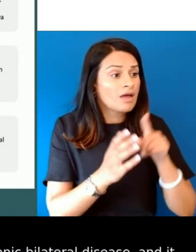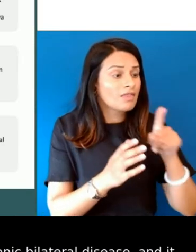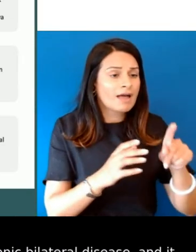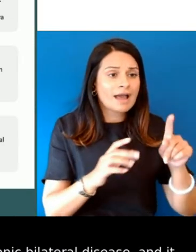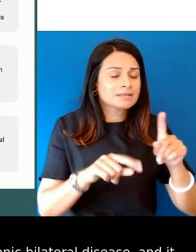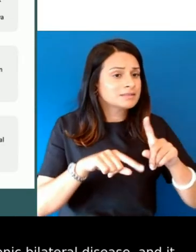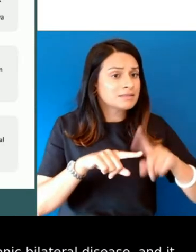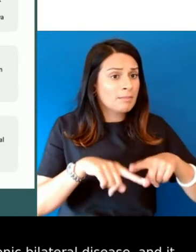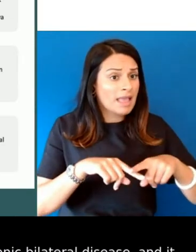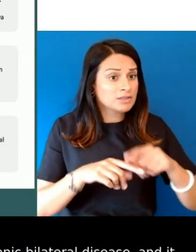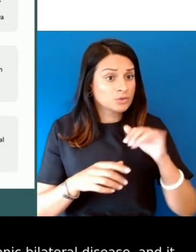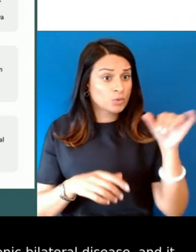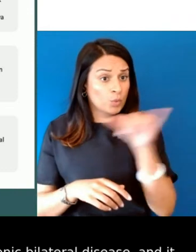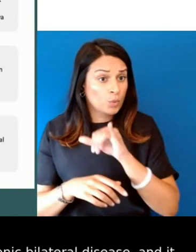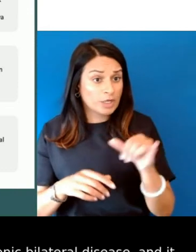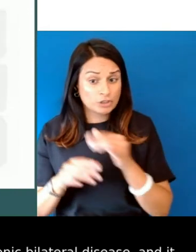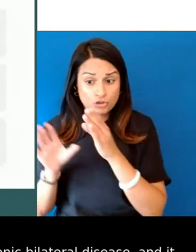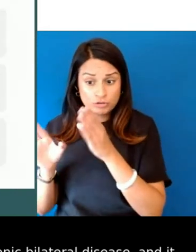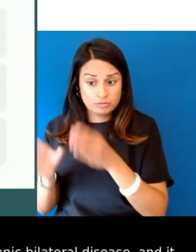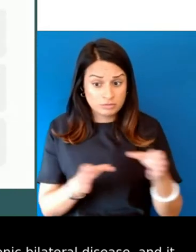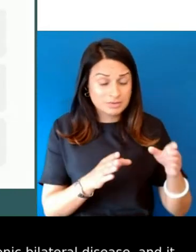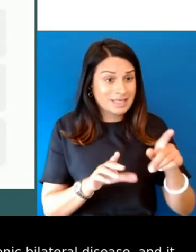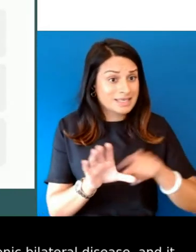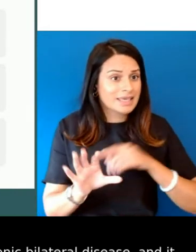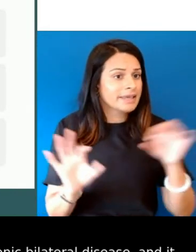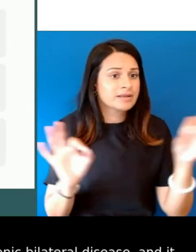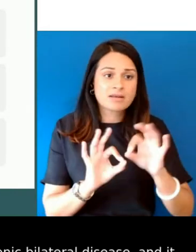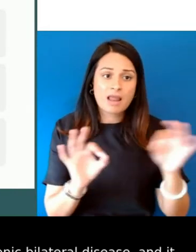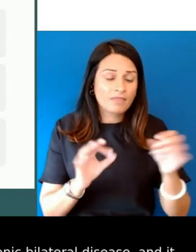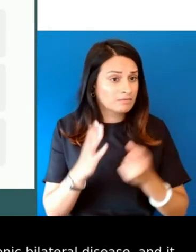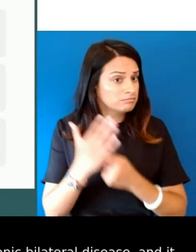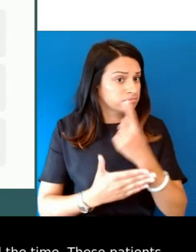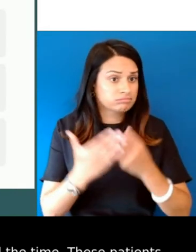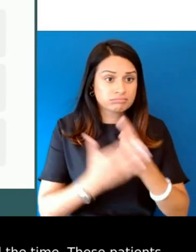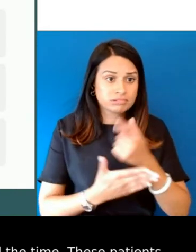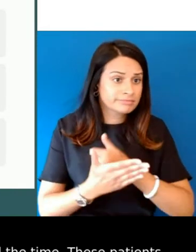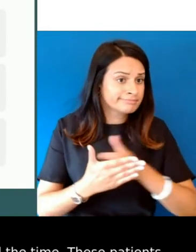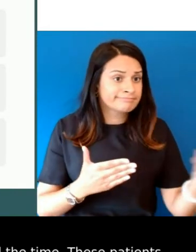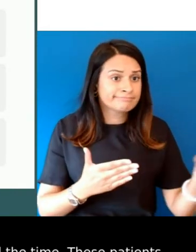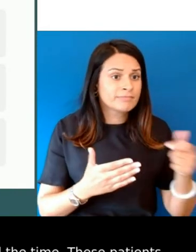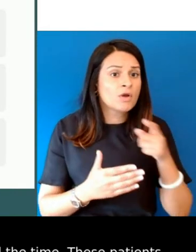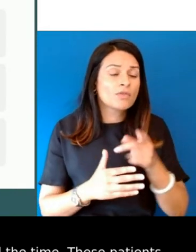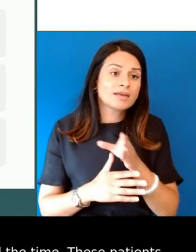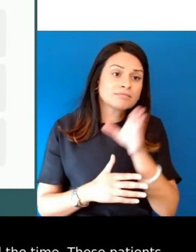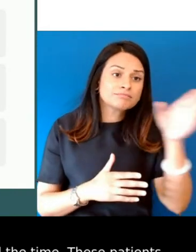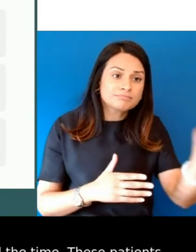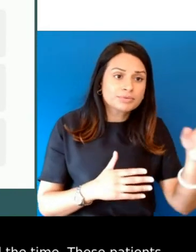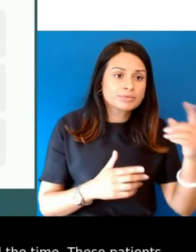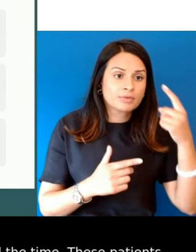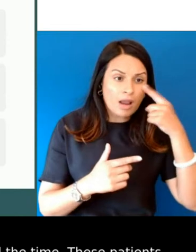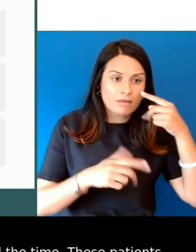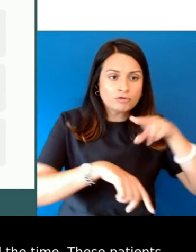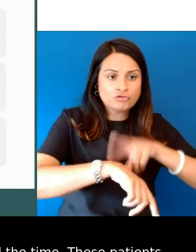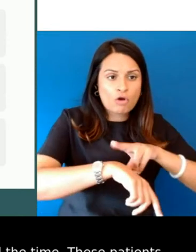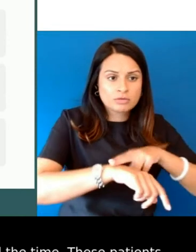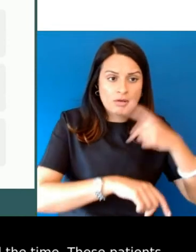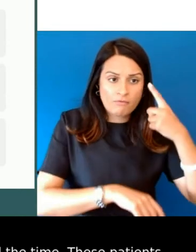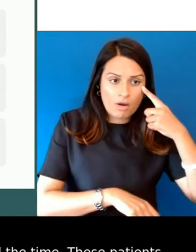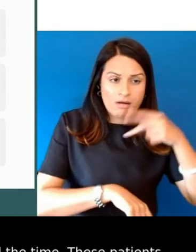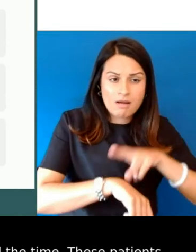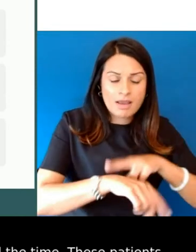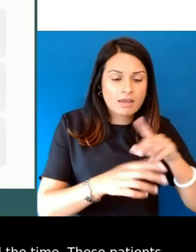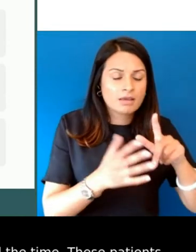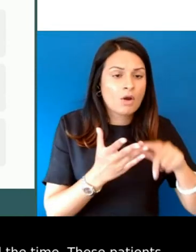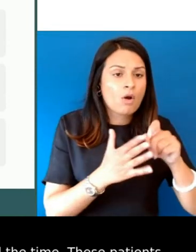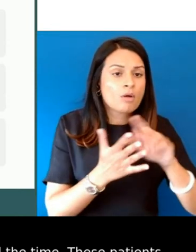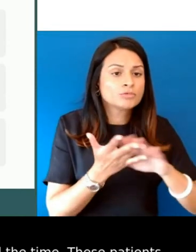this all the time these patients usually need that to go to ophthalmology so looking at our guidelines